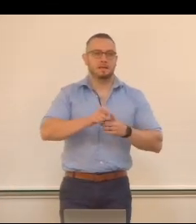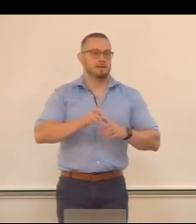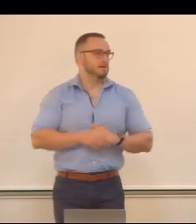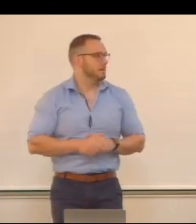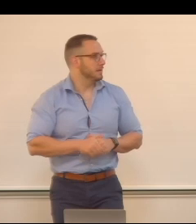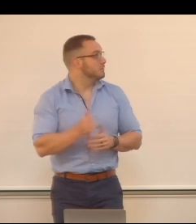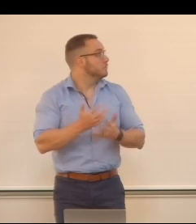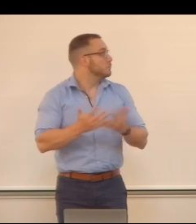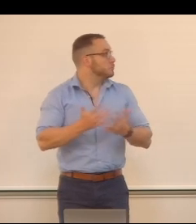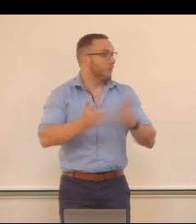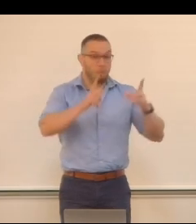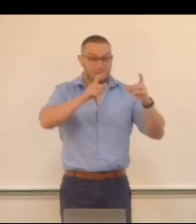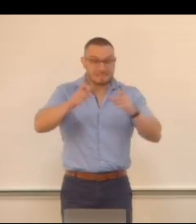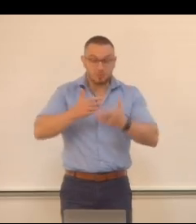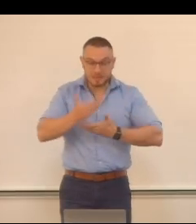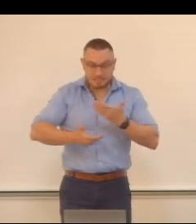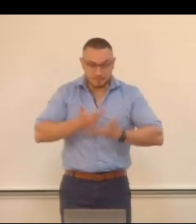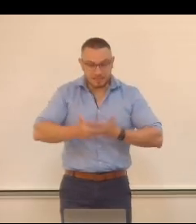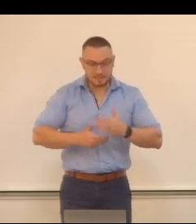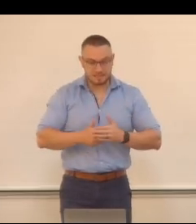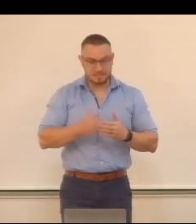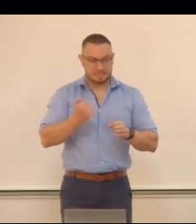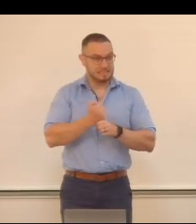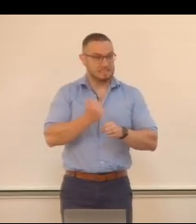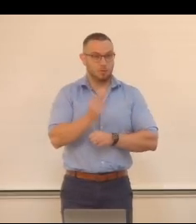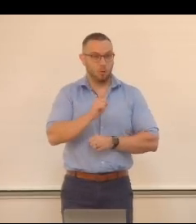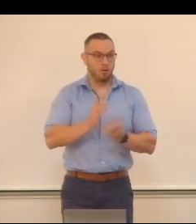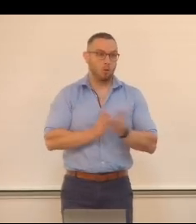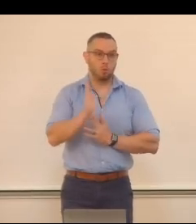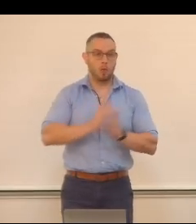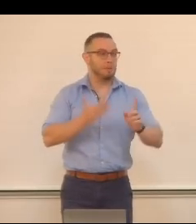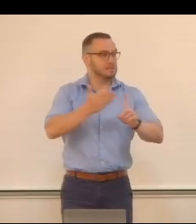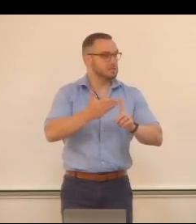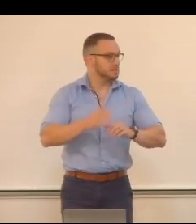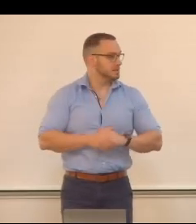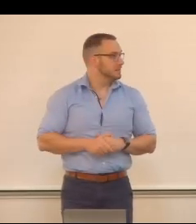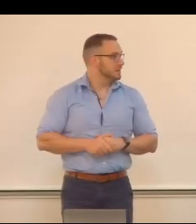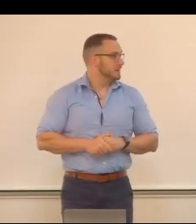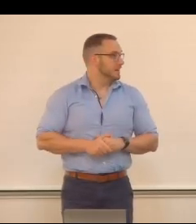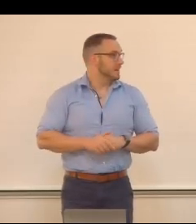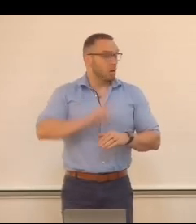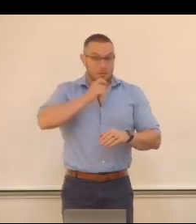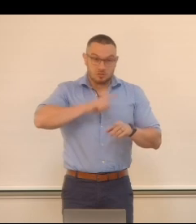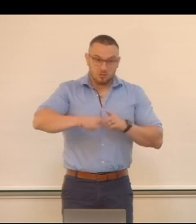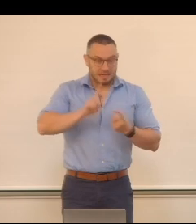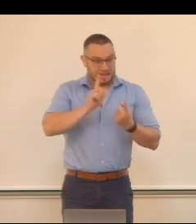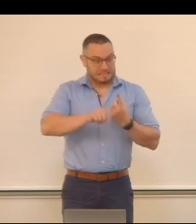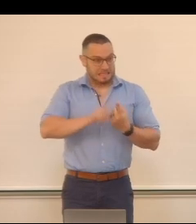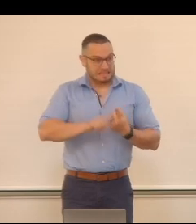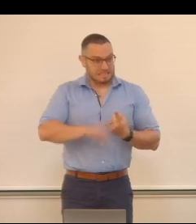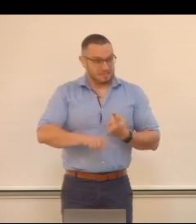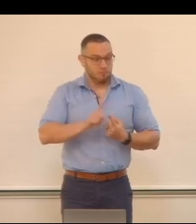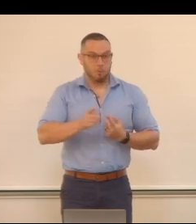of pictures, tell you about what we did during my missions. And I'll answer as many questions as I can about the analogs. I'm